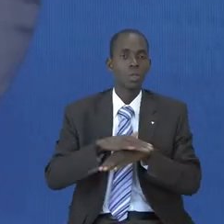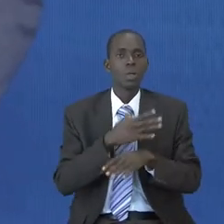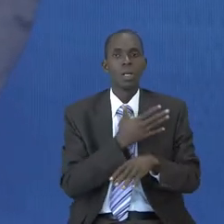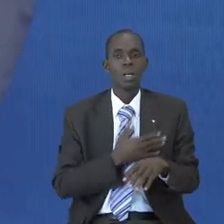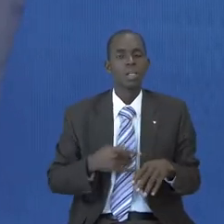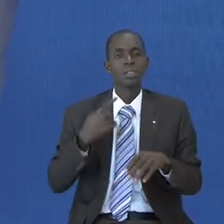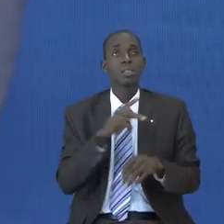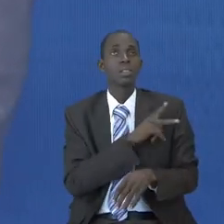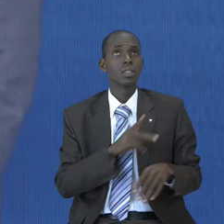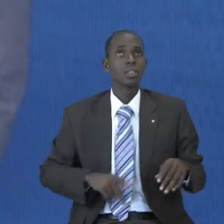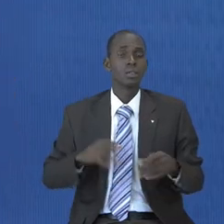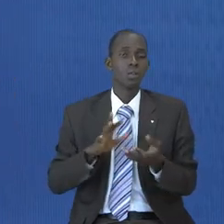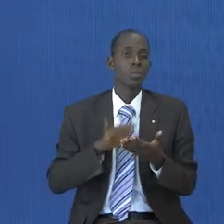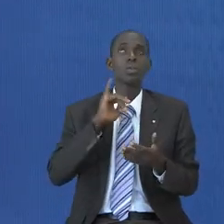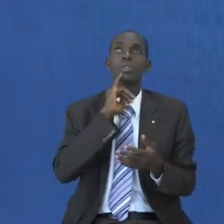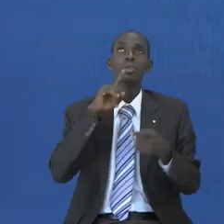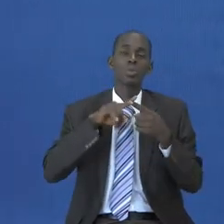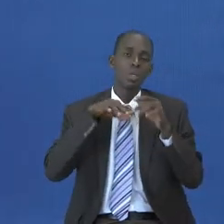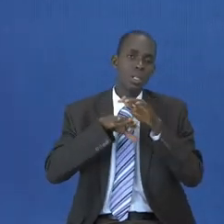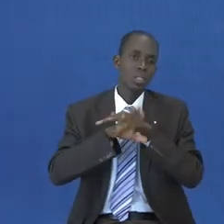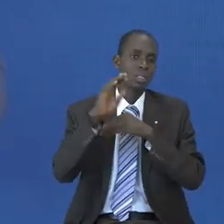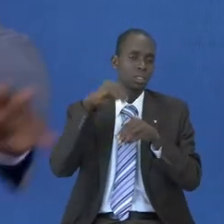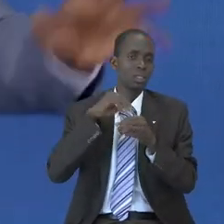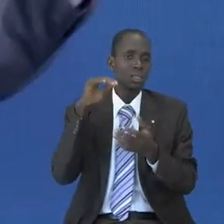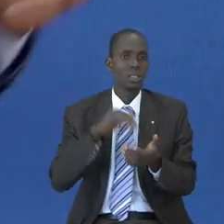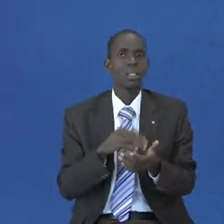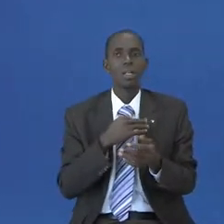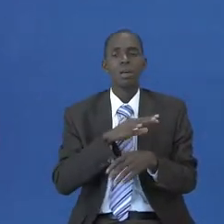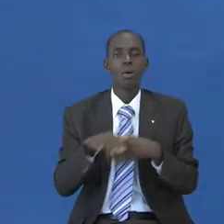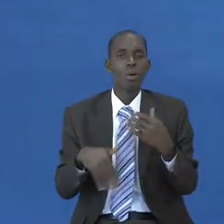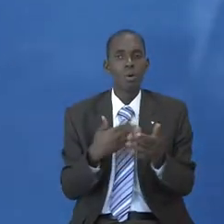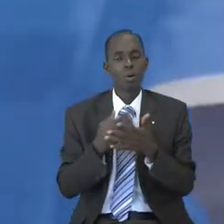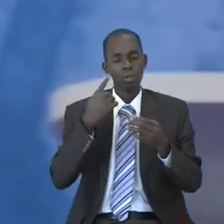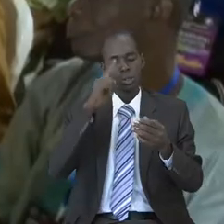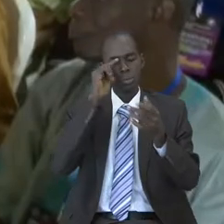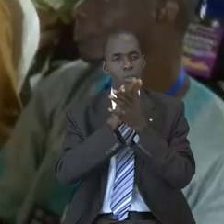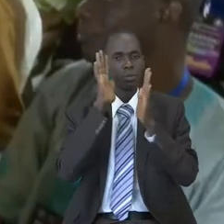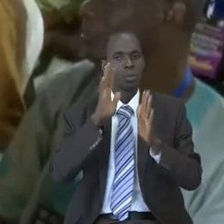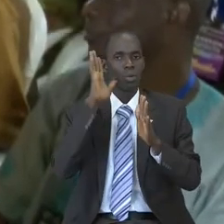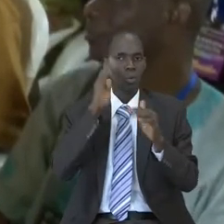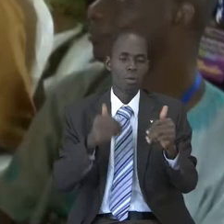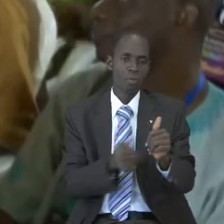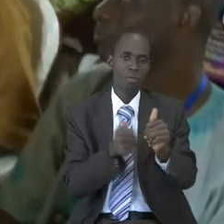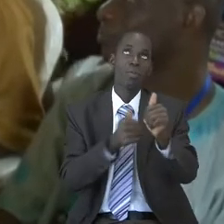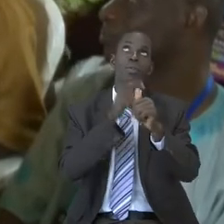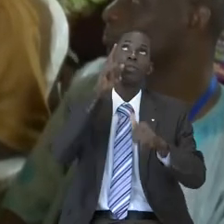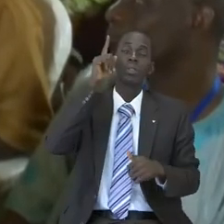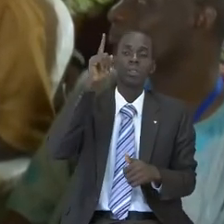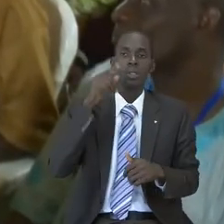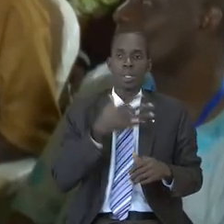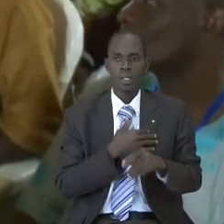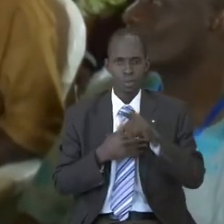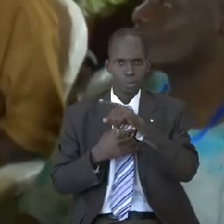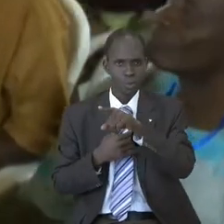glory is to enter in, and all his saints will follow him. Yeah. And you, where